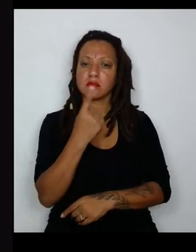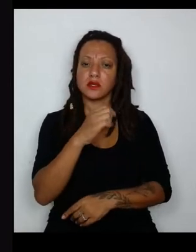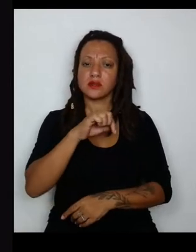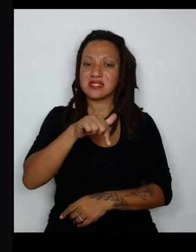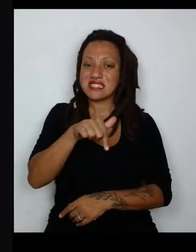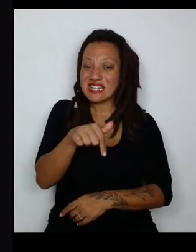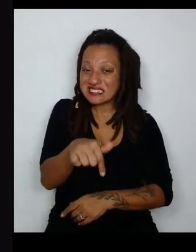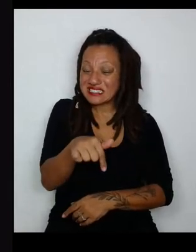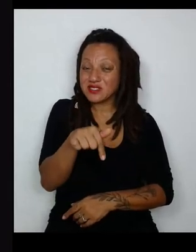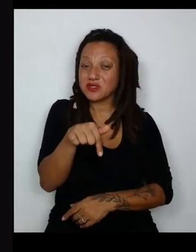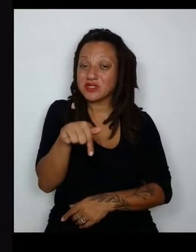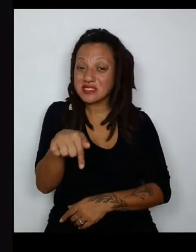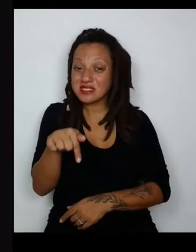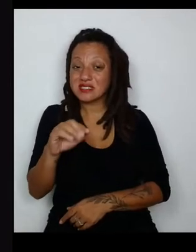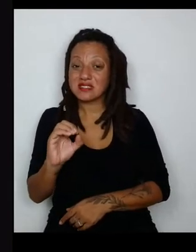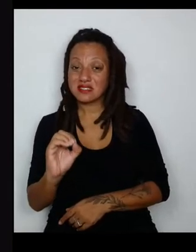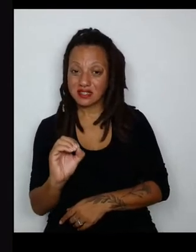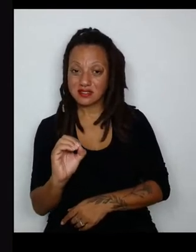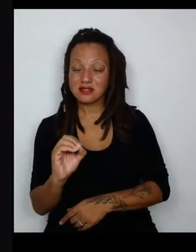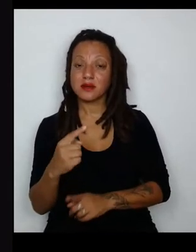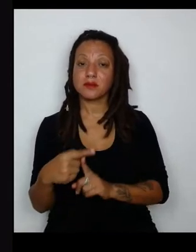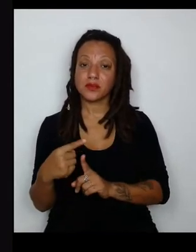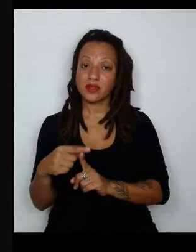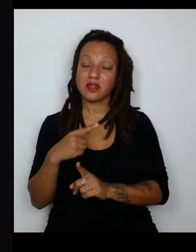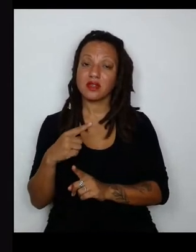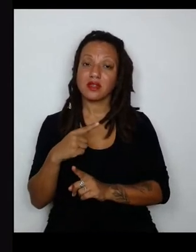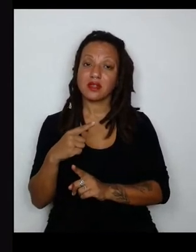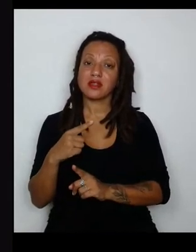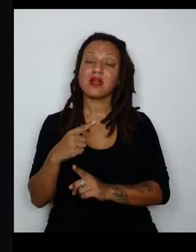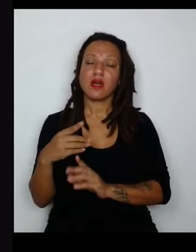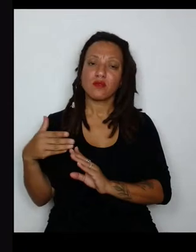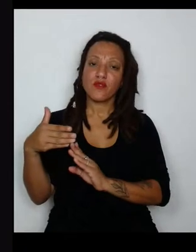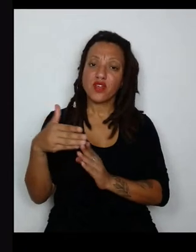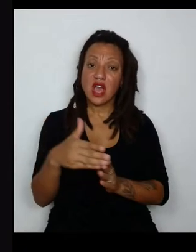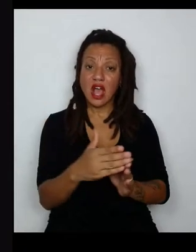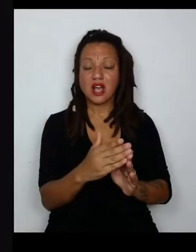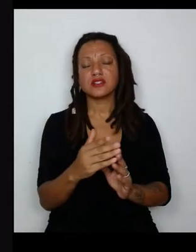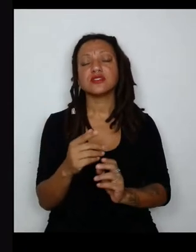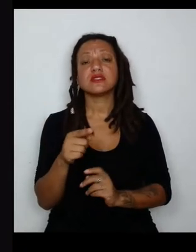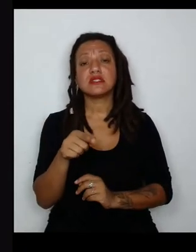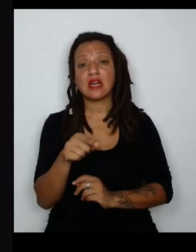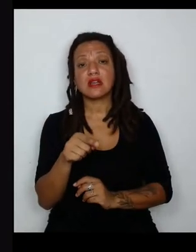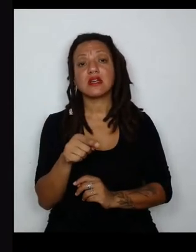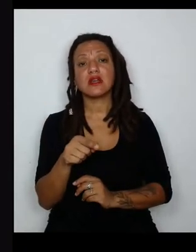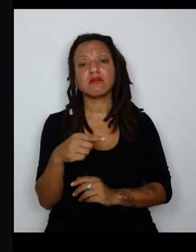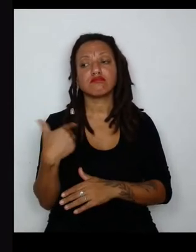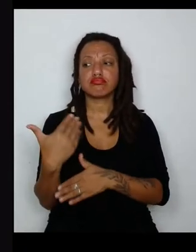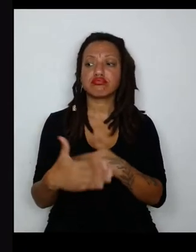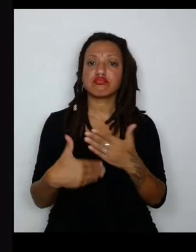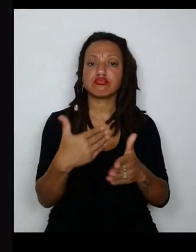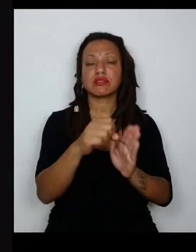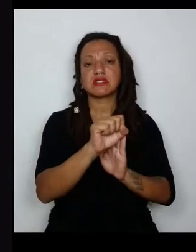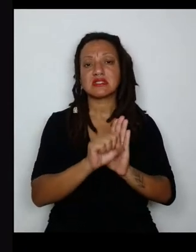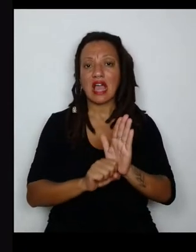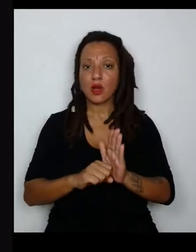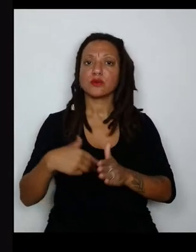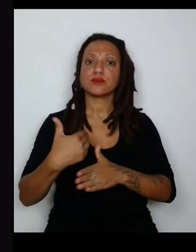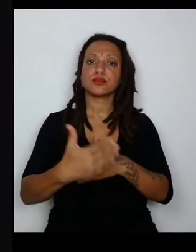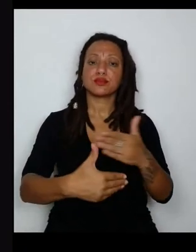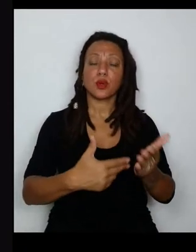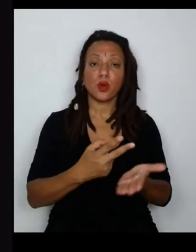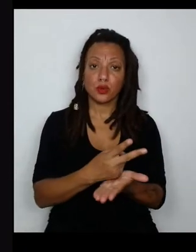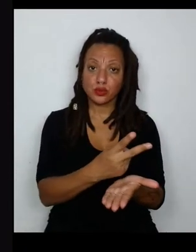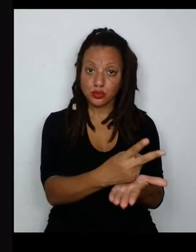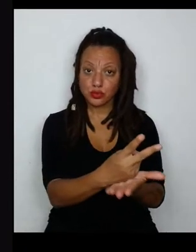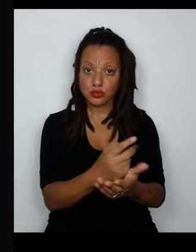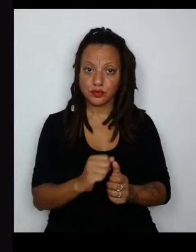cook and wallace and flourished throughout the following century although the first encounter